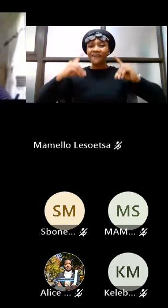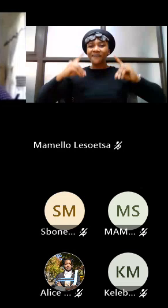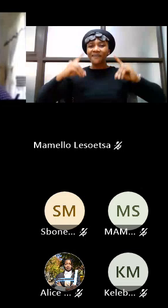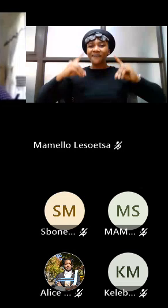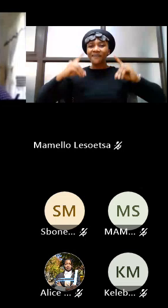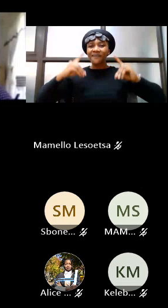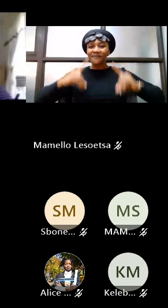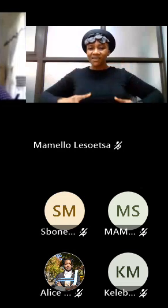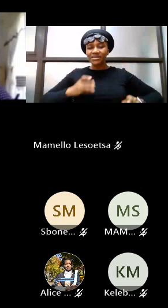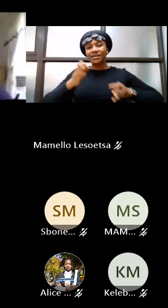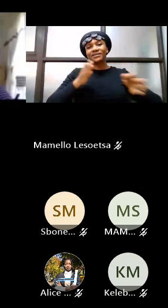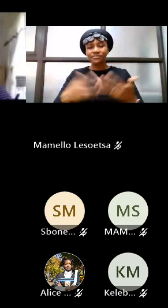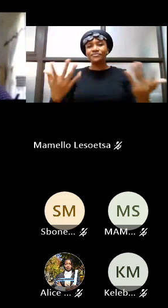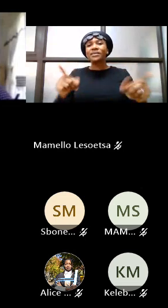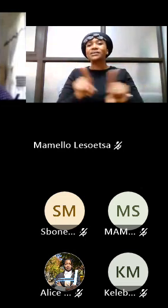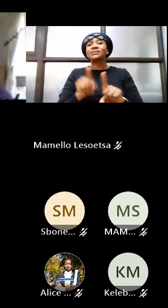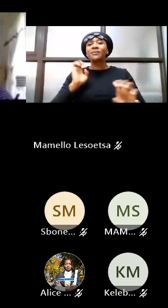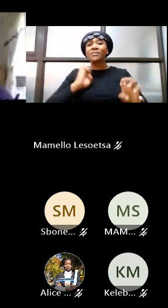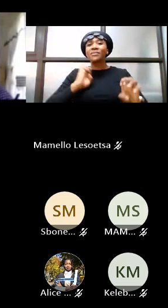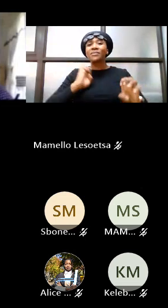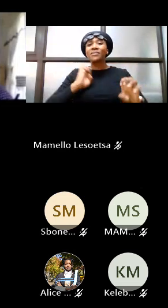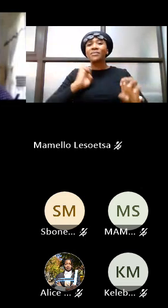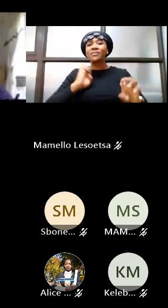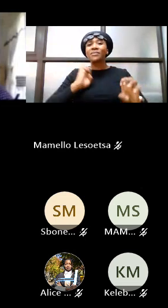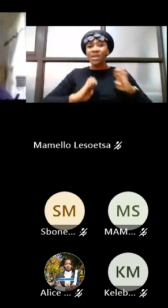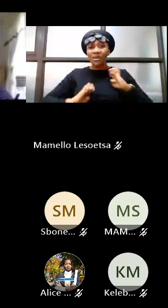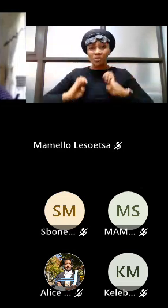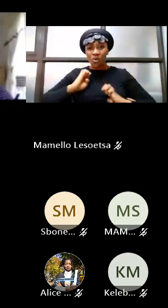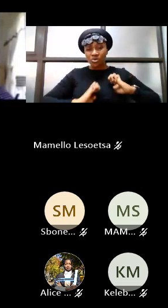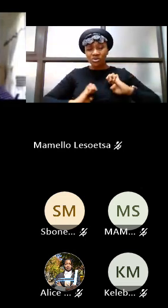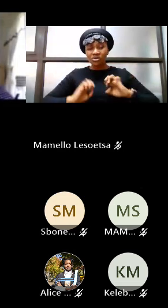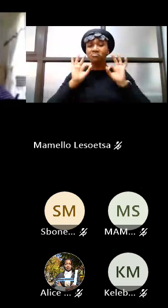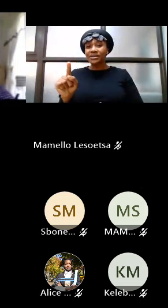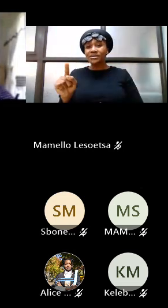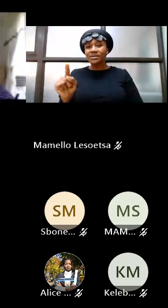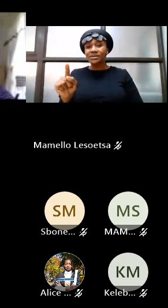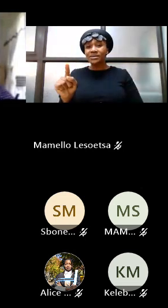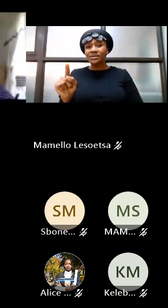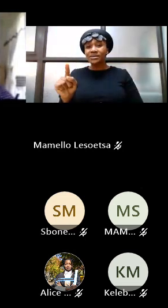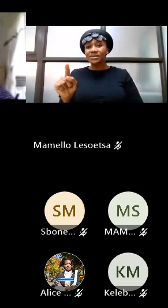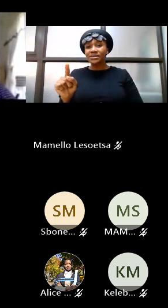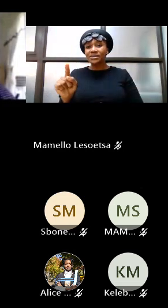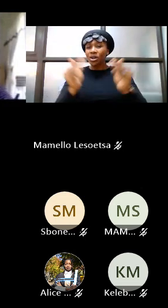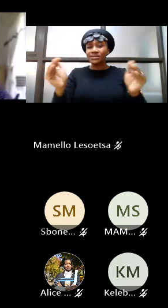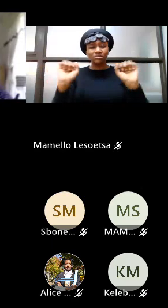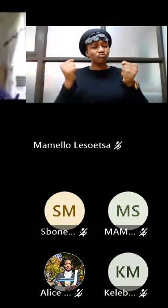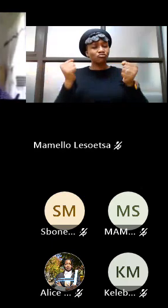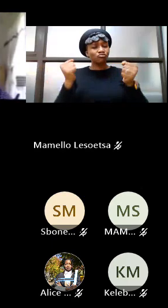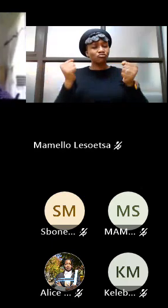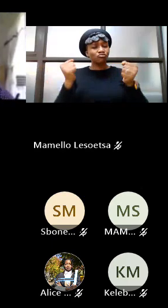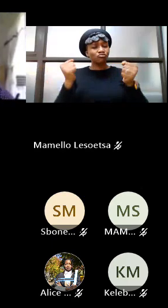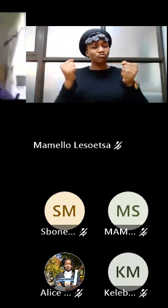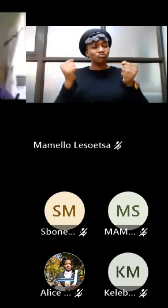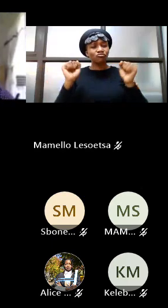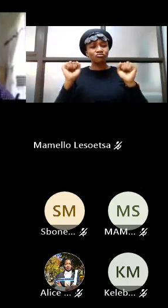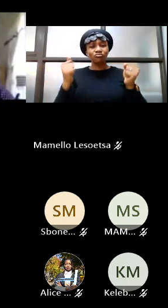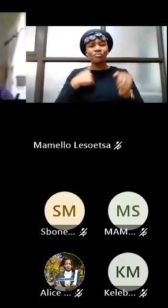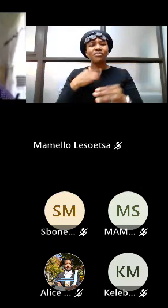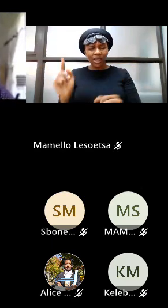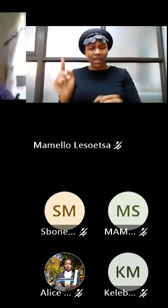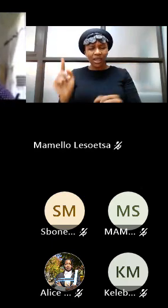or even the emotional, which is great, but that's not completely holistic. I found that it's not a completely holistic viewpoint